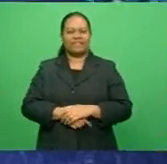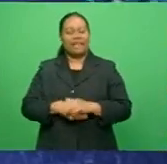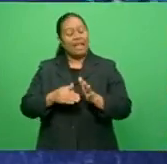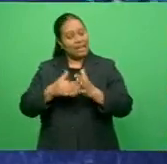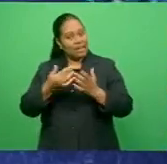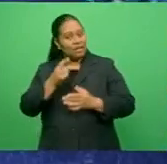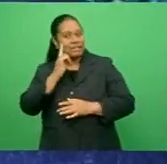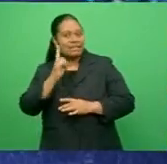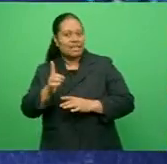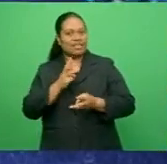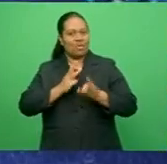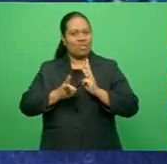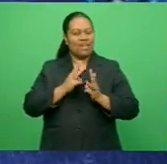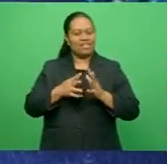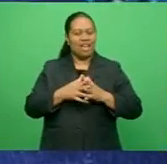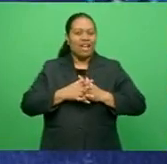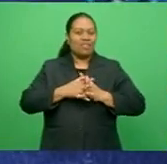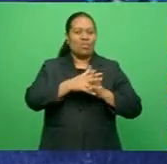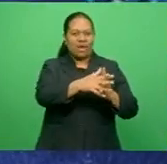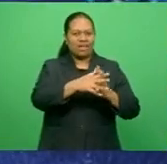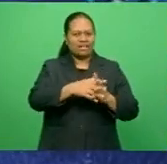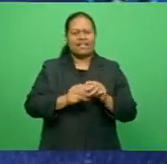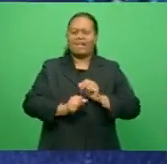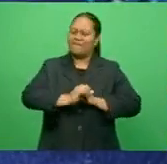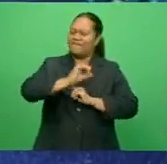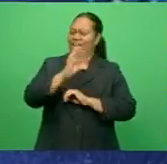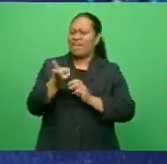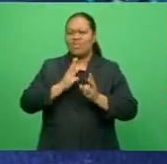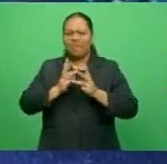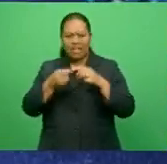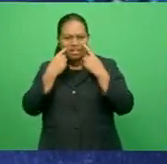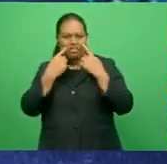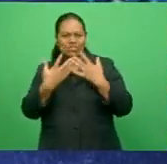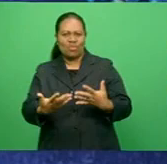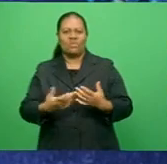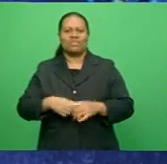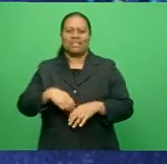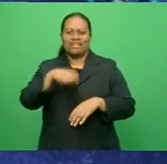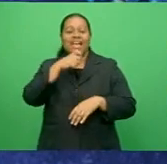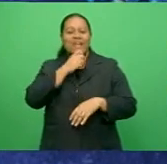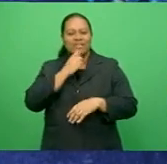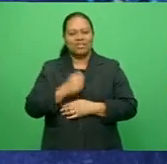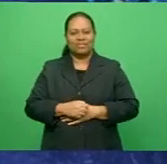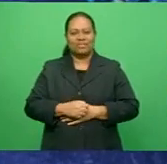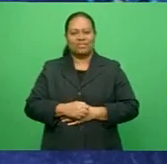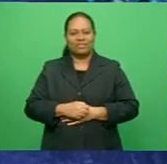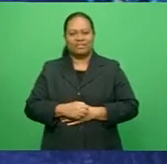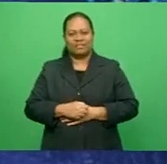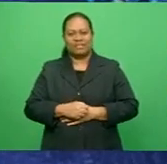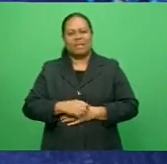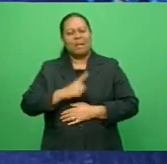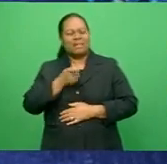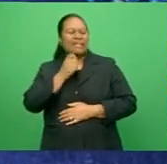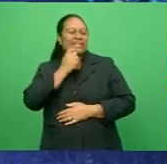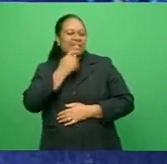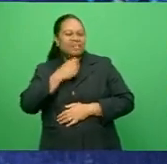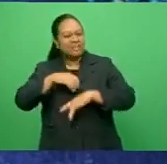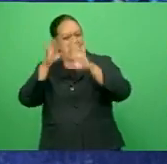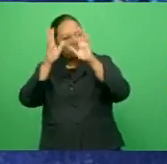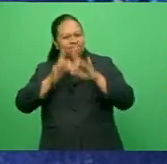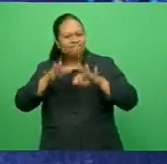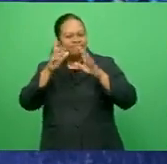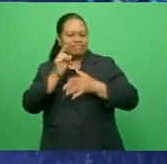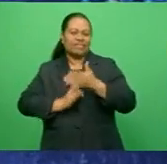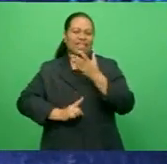at the weather map looking in the west. Fine weather was experienced during the afternoon. And apart from that, there were brief